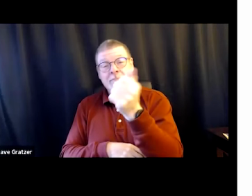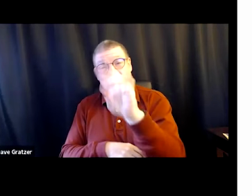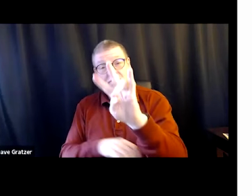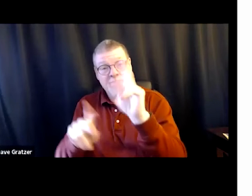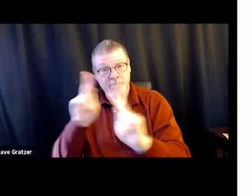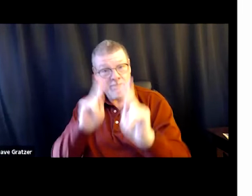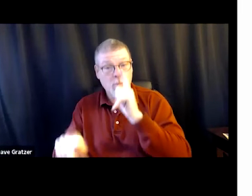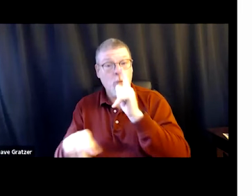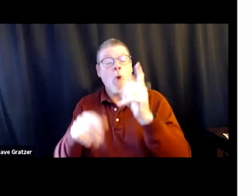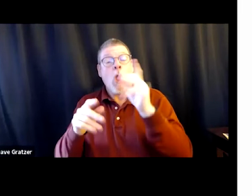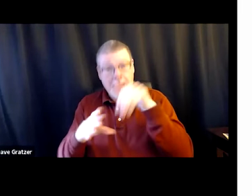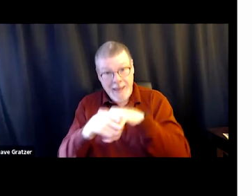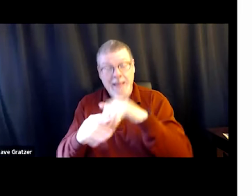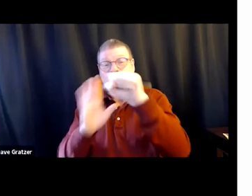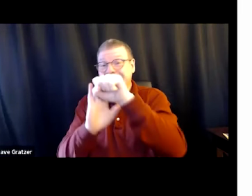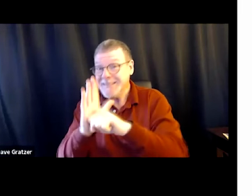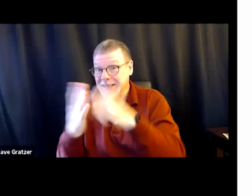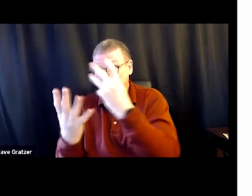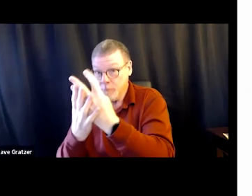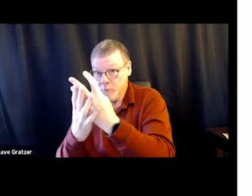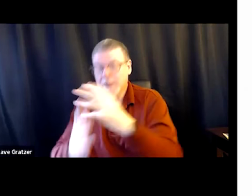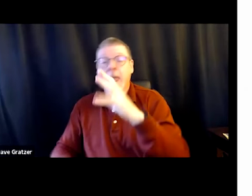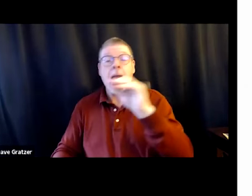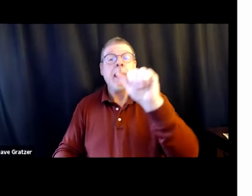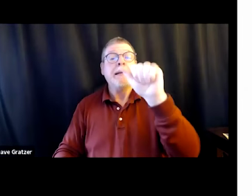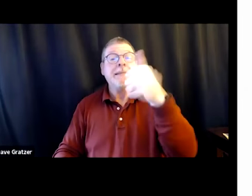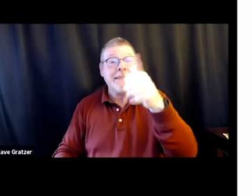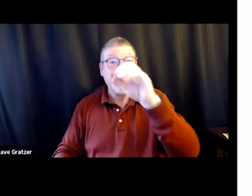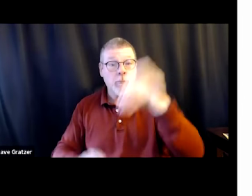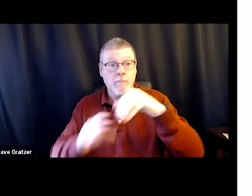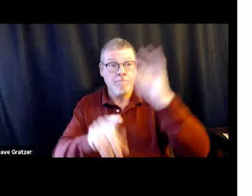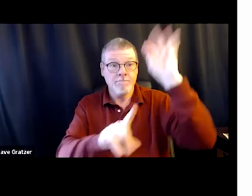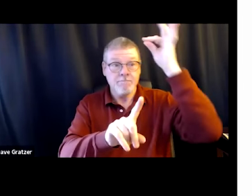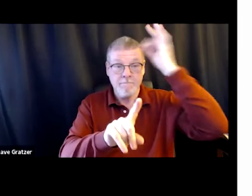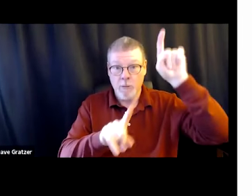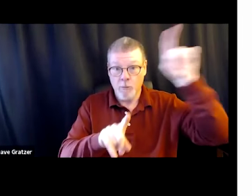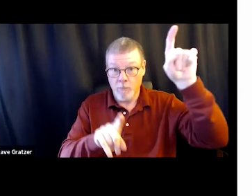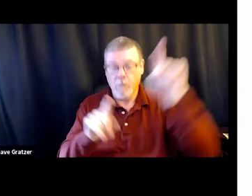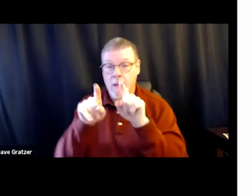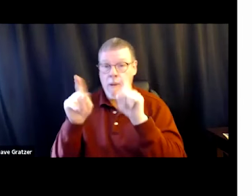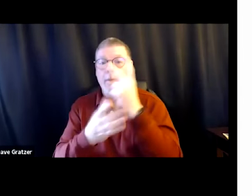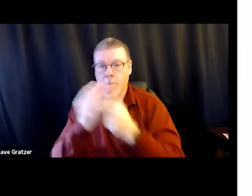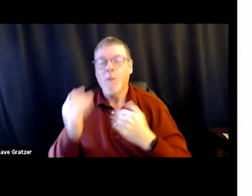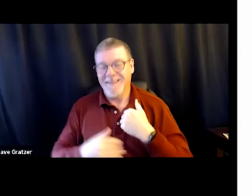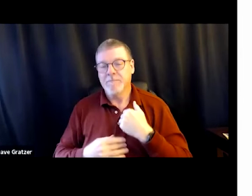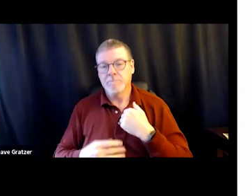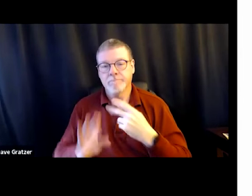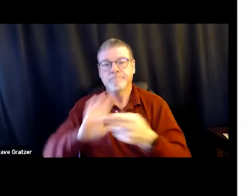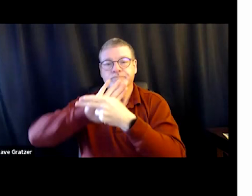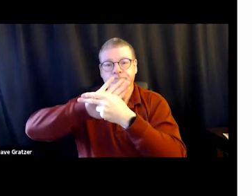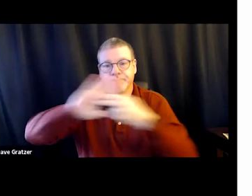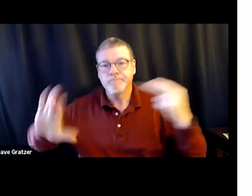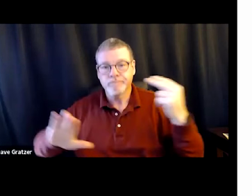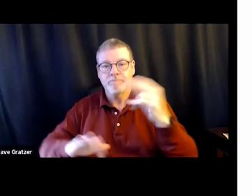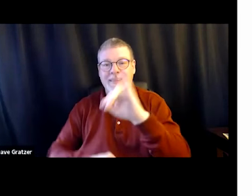are incarcerated in state prisons and 10% of those incarcerated in federal prisons have reported an infectious disease during their